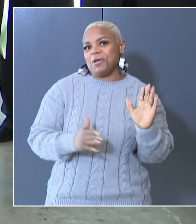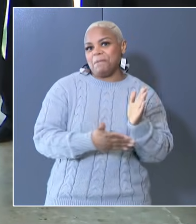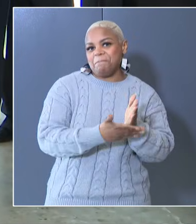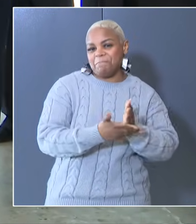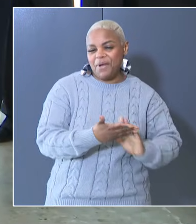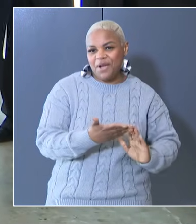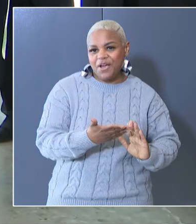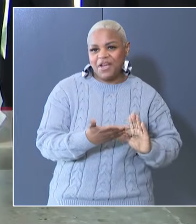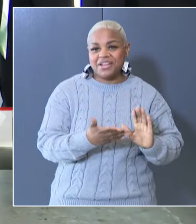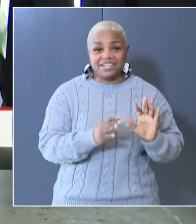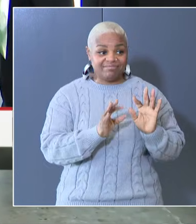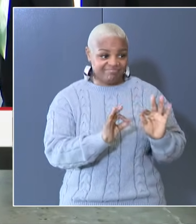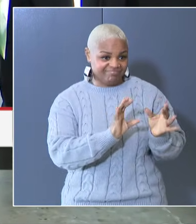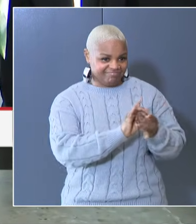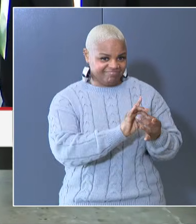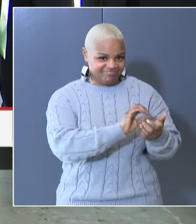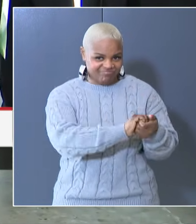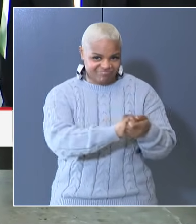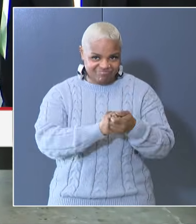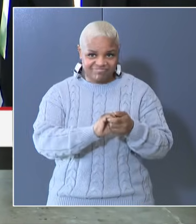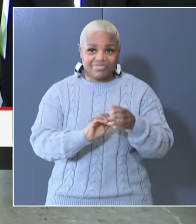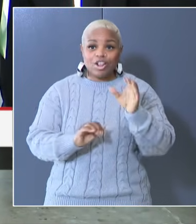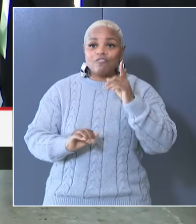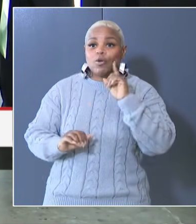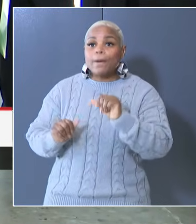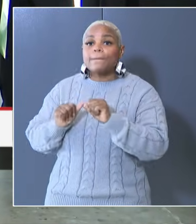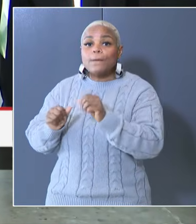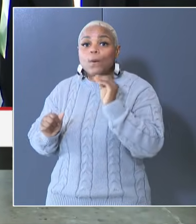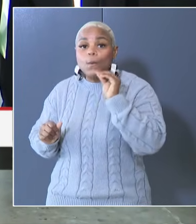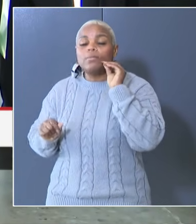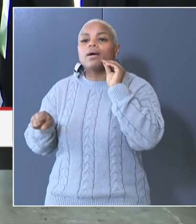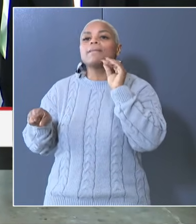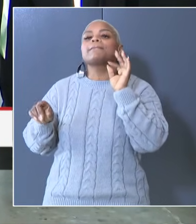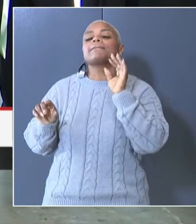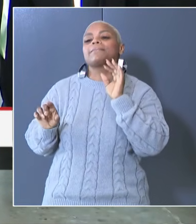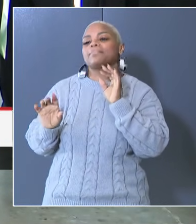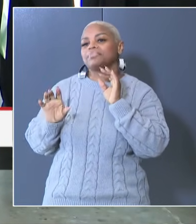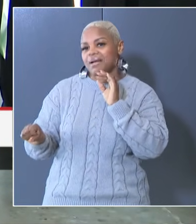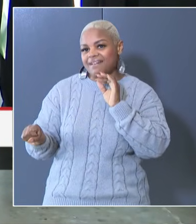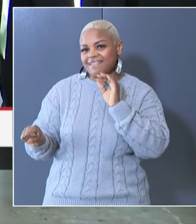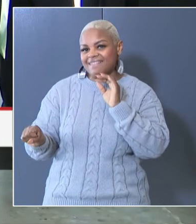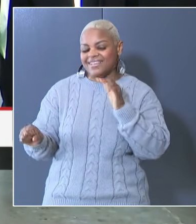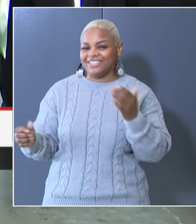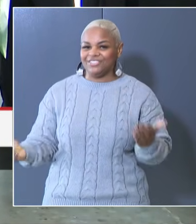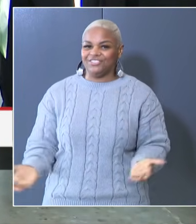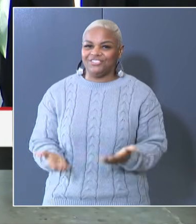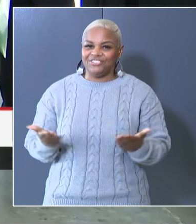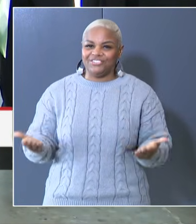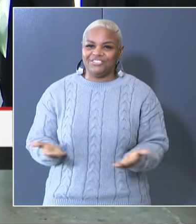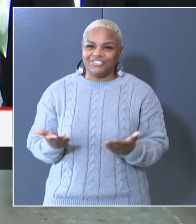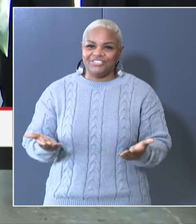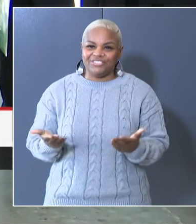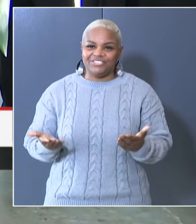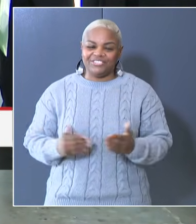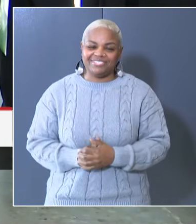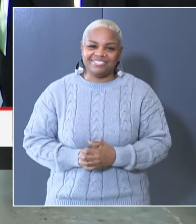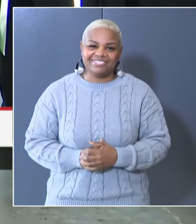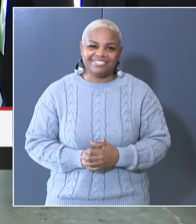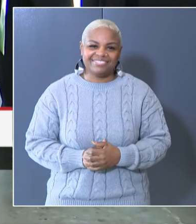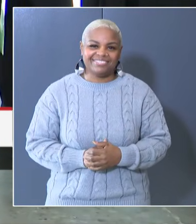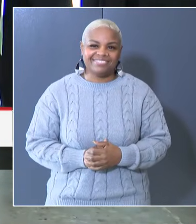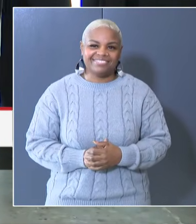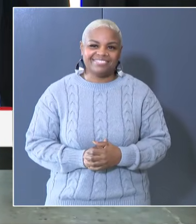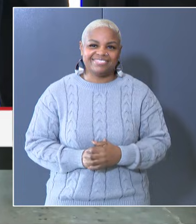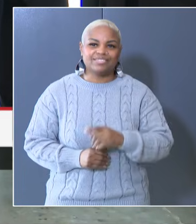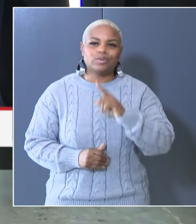a place, a permanent home, and I found it here with Cycle House. And I want to welcome my neighbors, my fellow